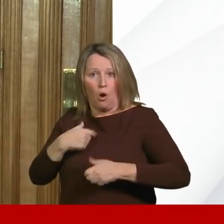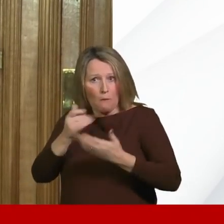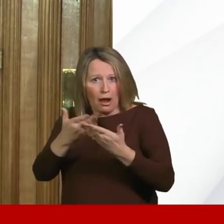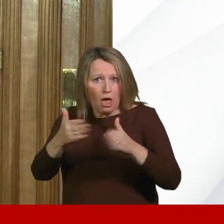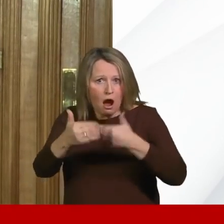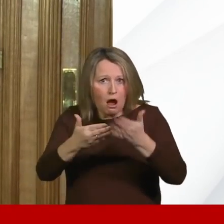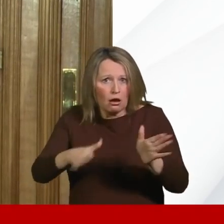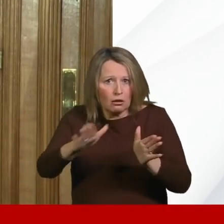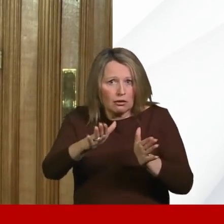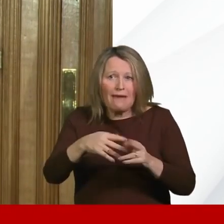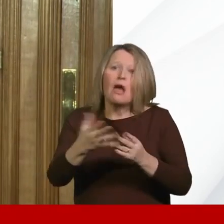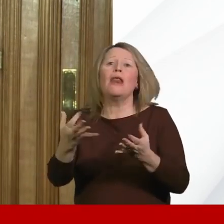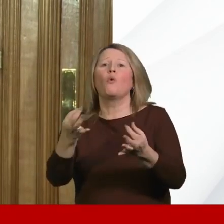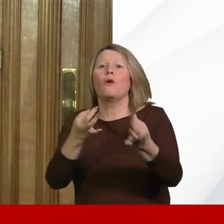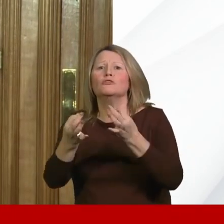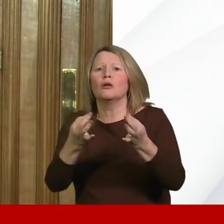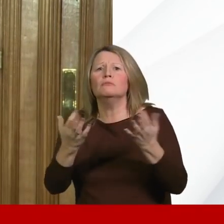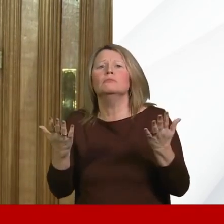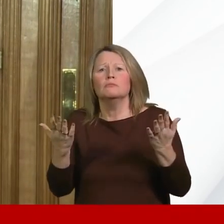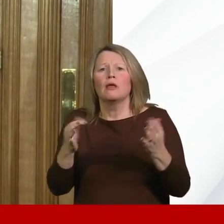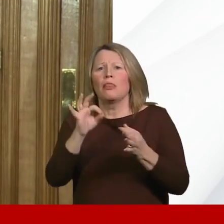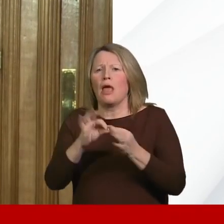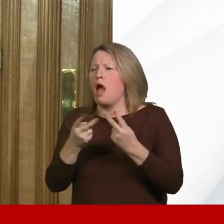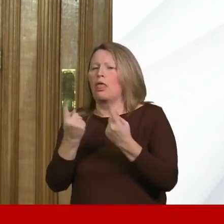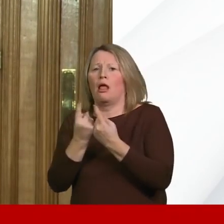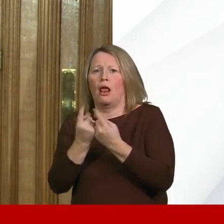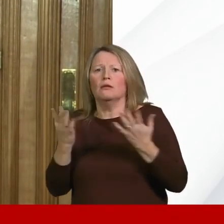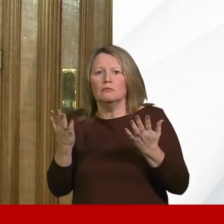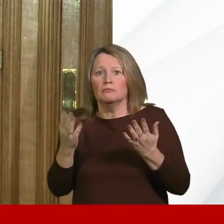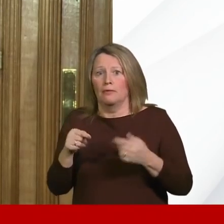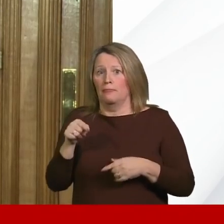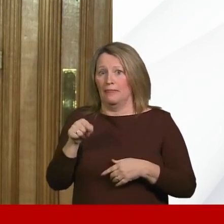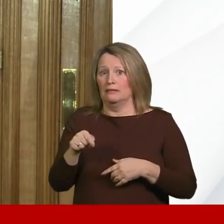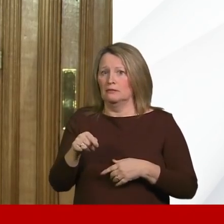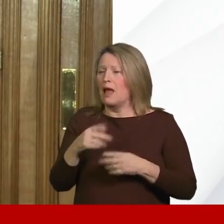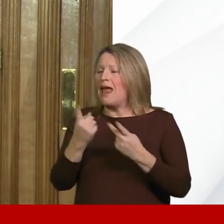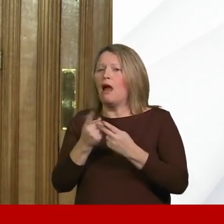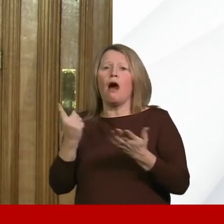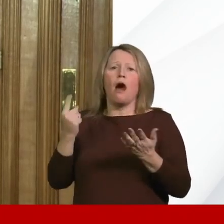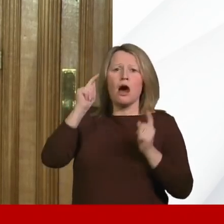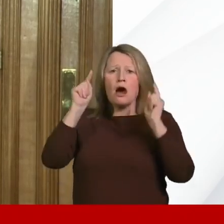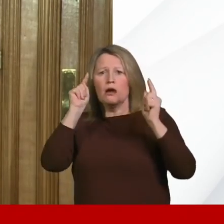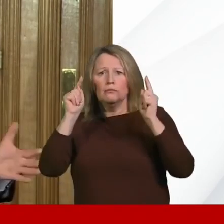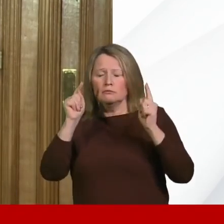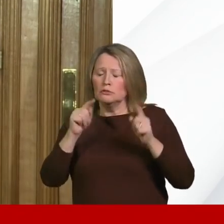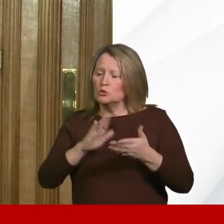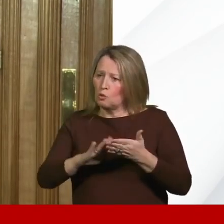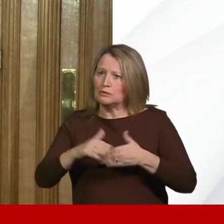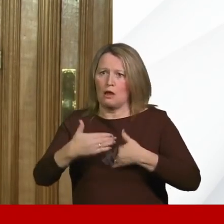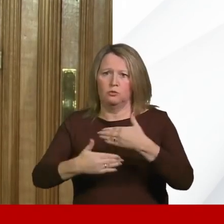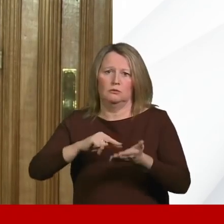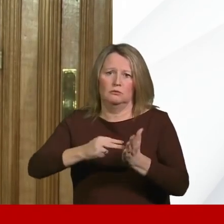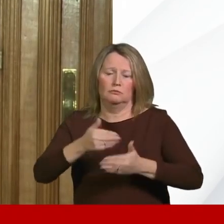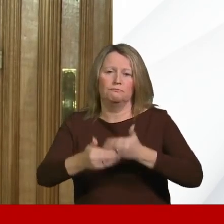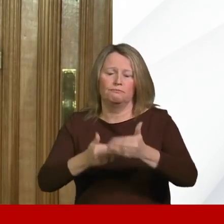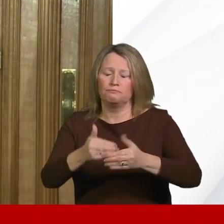not a subject that's being regularly discussed, I can tell you, in Downing Street at the moment, and we're getting on with, there are